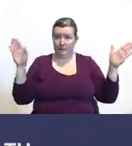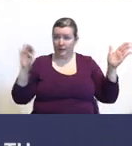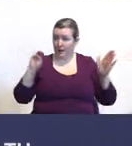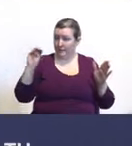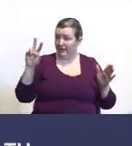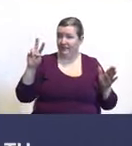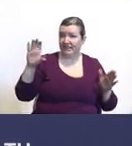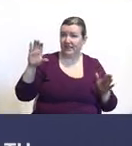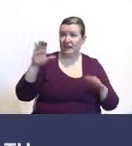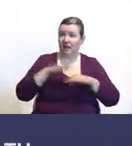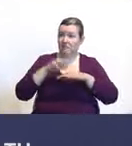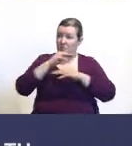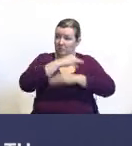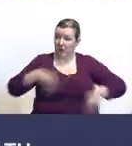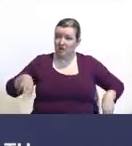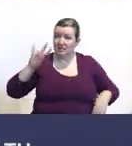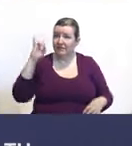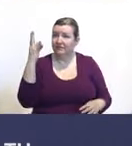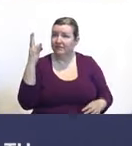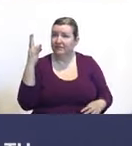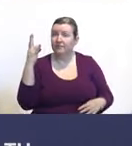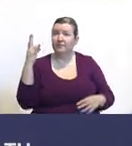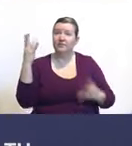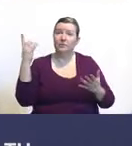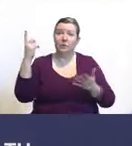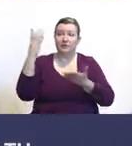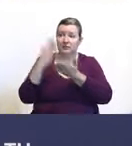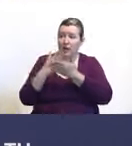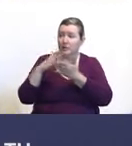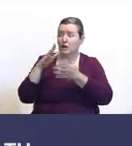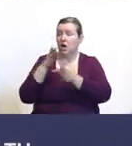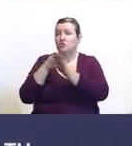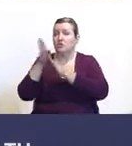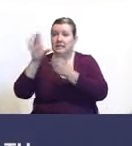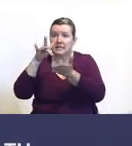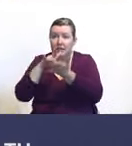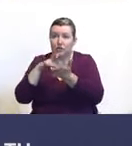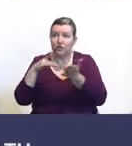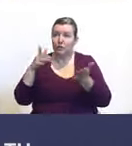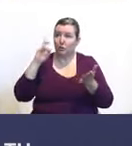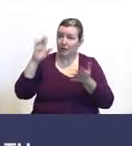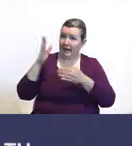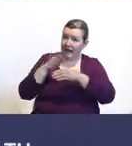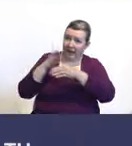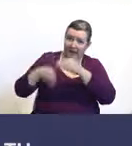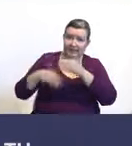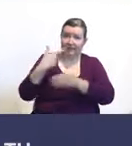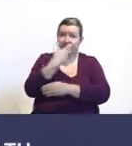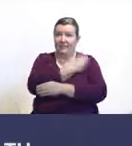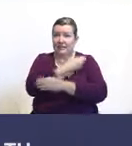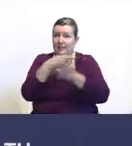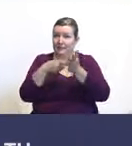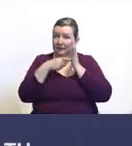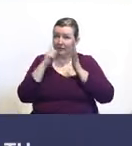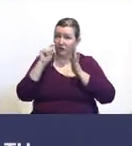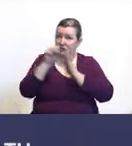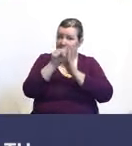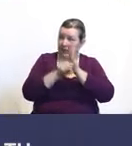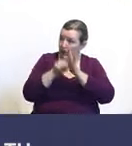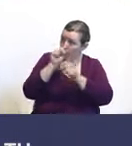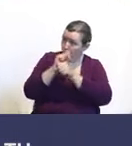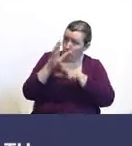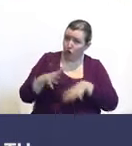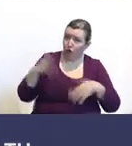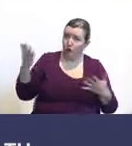one-stop career centers? Are you on the morning of March 7th ready to end the vaccination mandates for state workers, including correctional